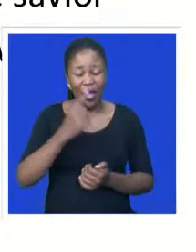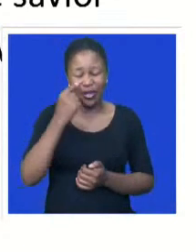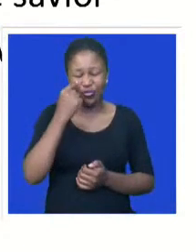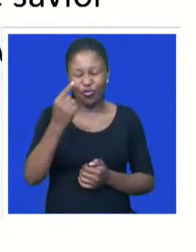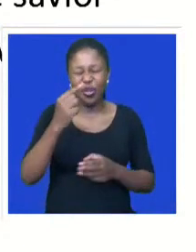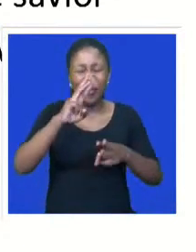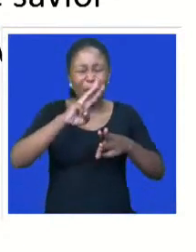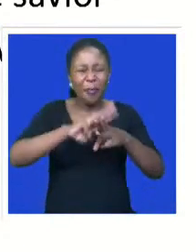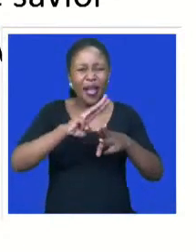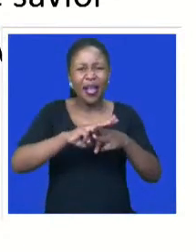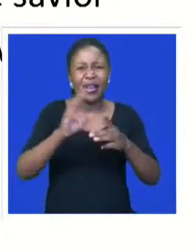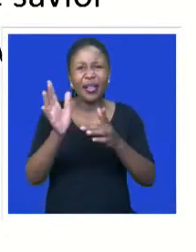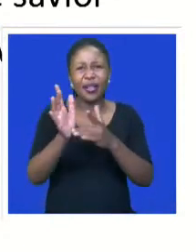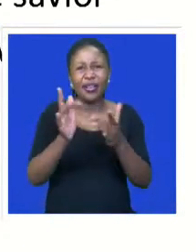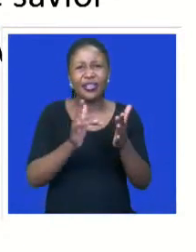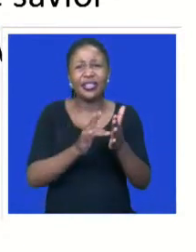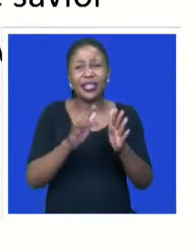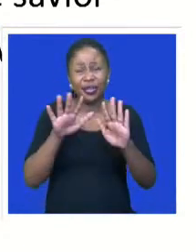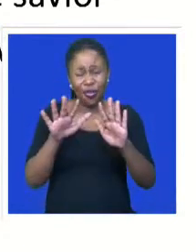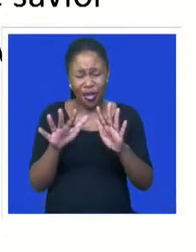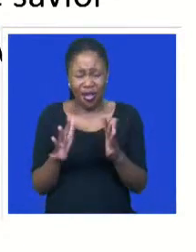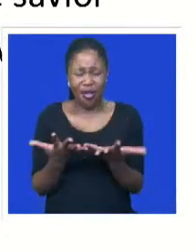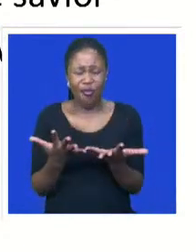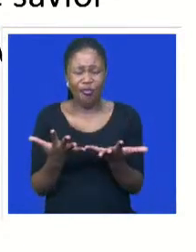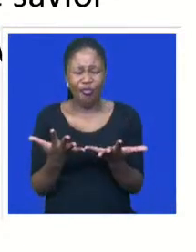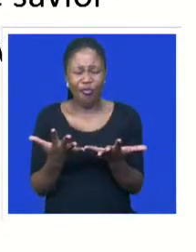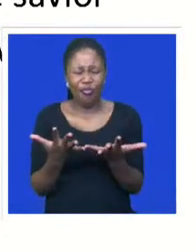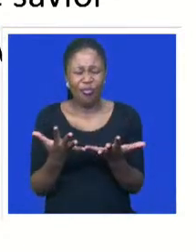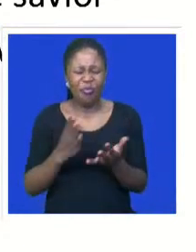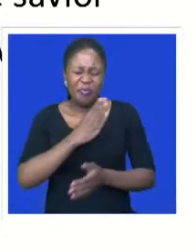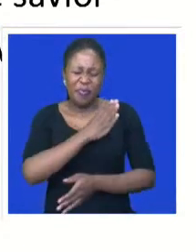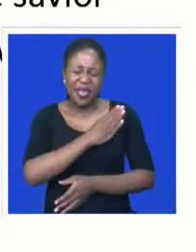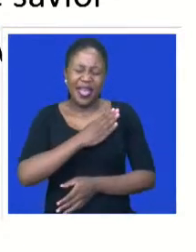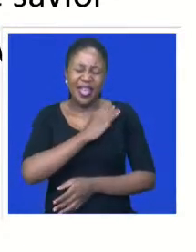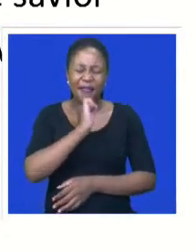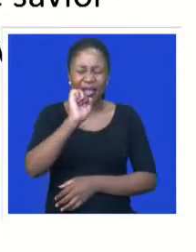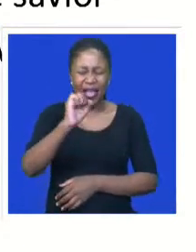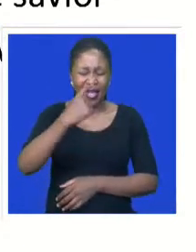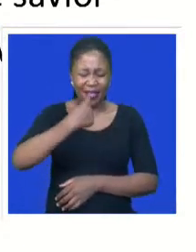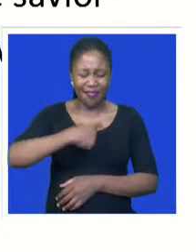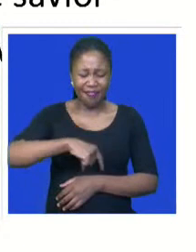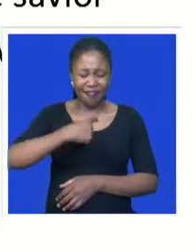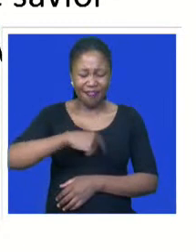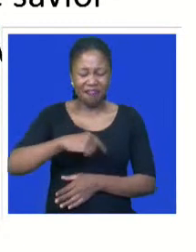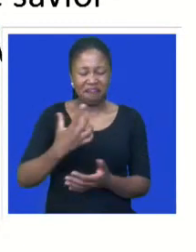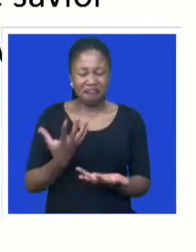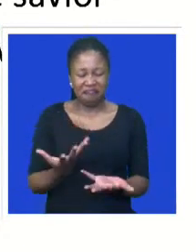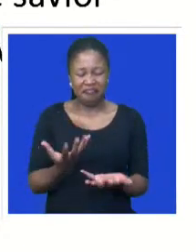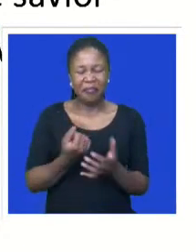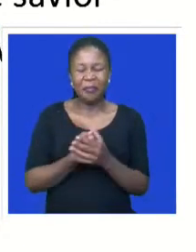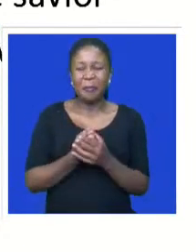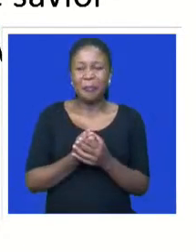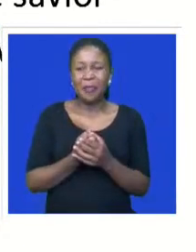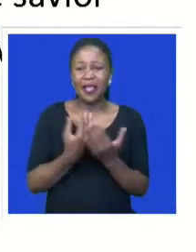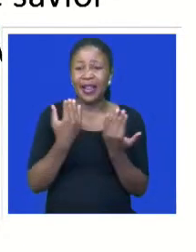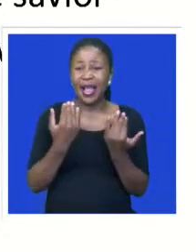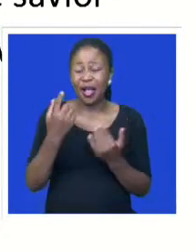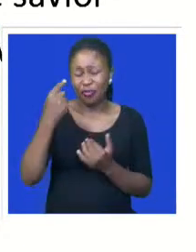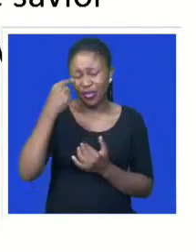character. Now, Mary, as we have seen in the Magnificat, we see that Mary is